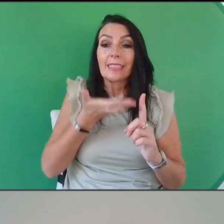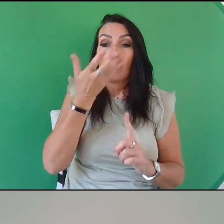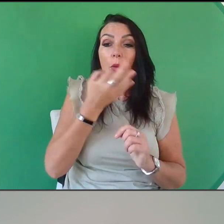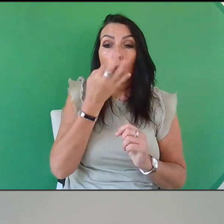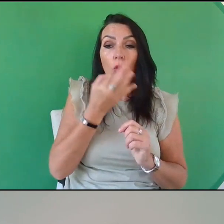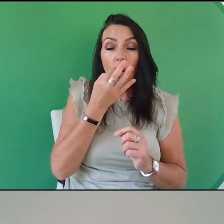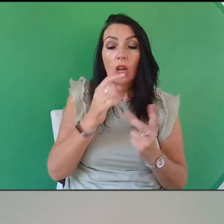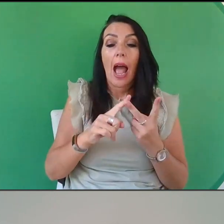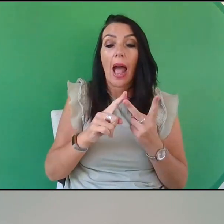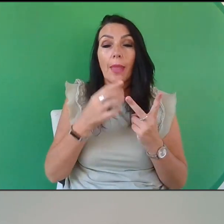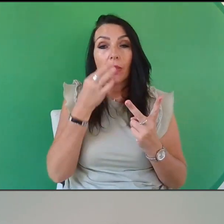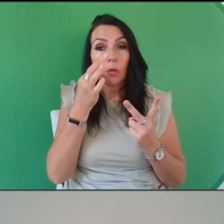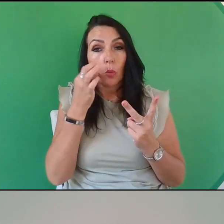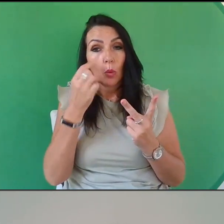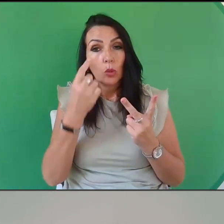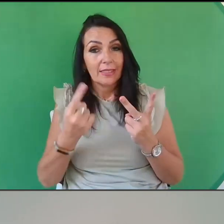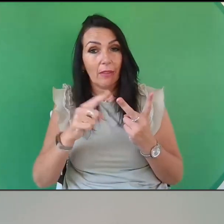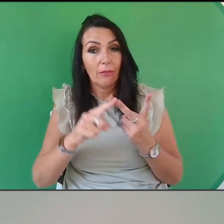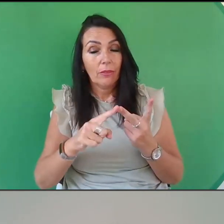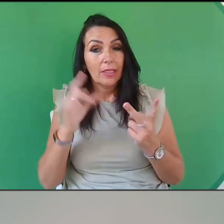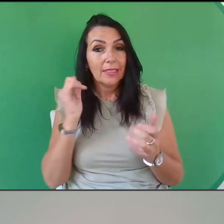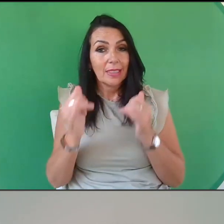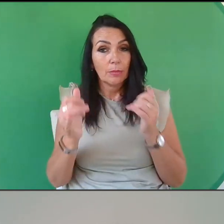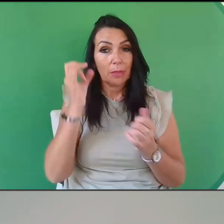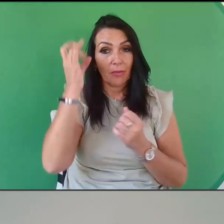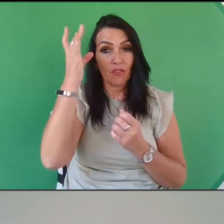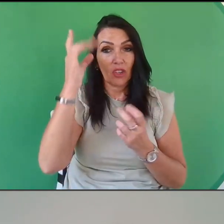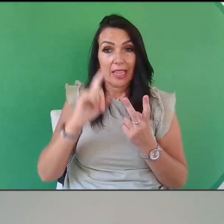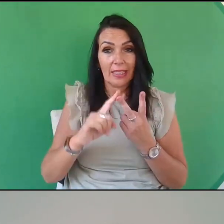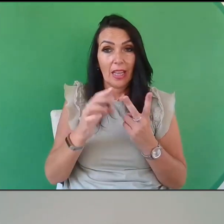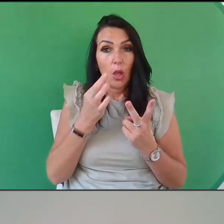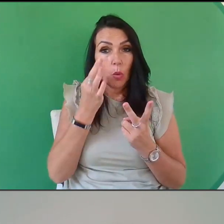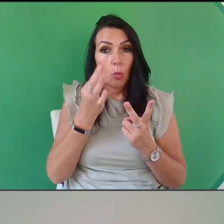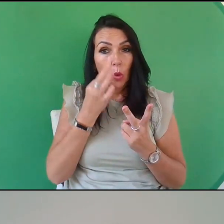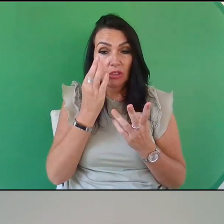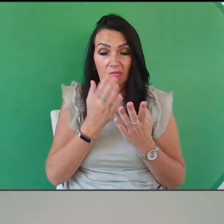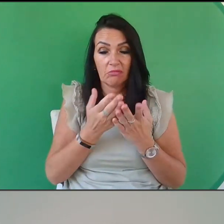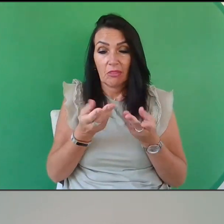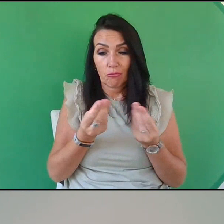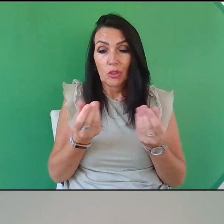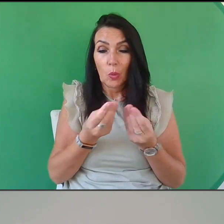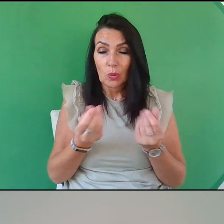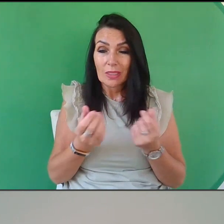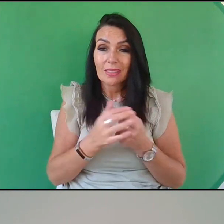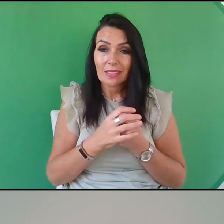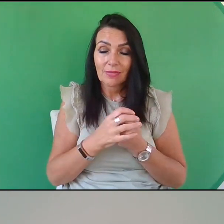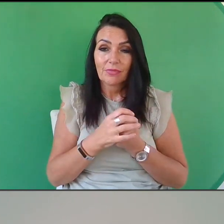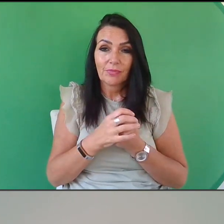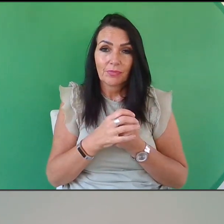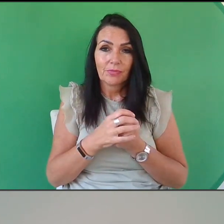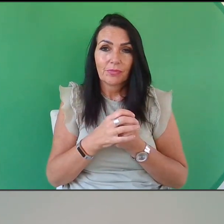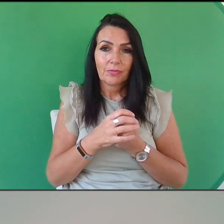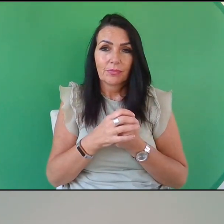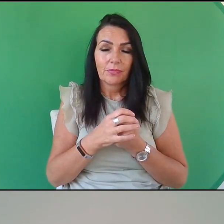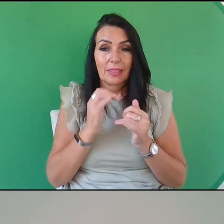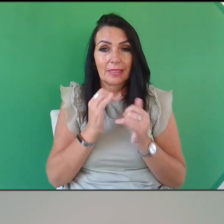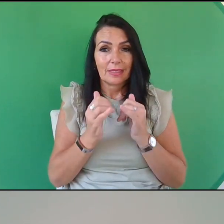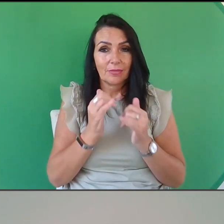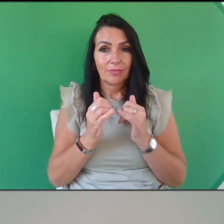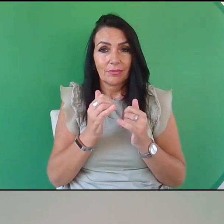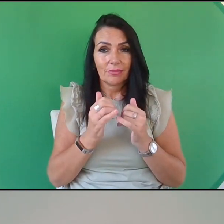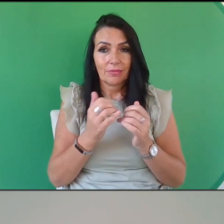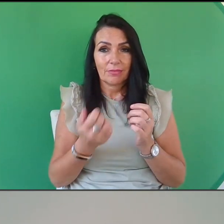itself. So I think sometimes we forget that water is a resource that we're using, and sometimes we're billed